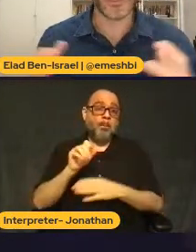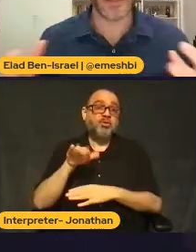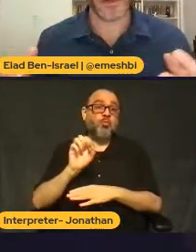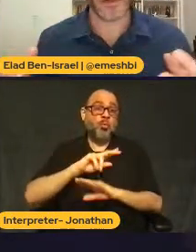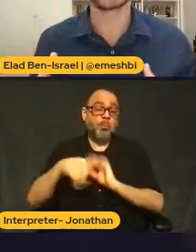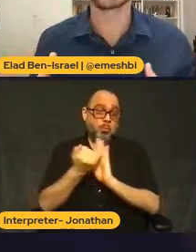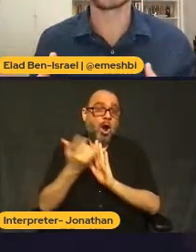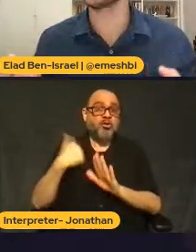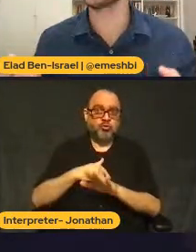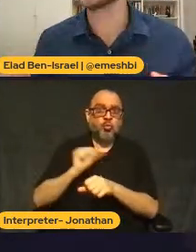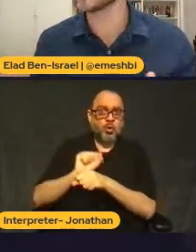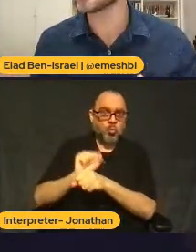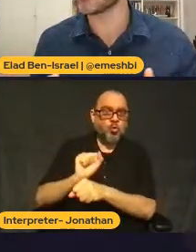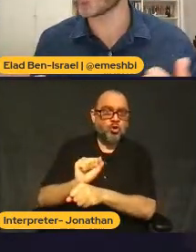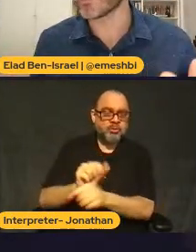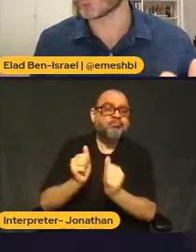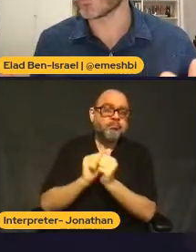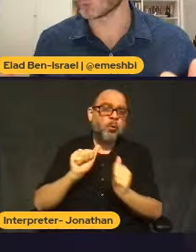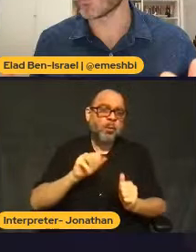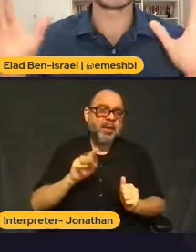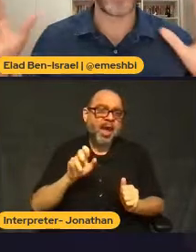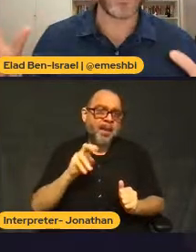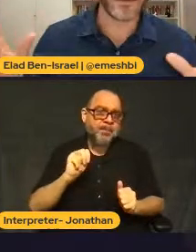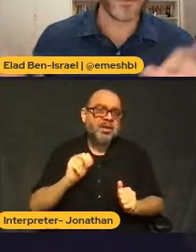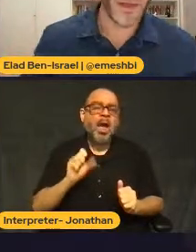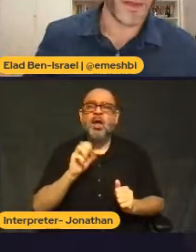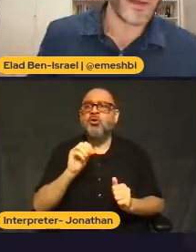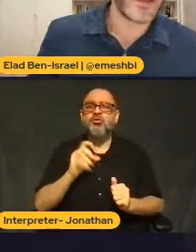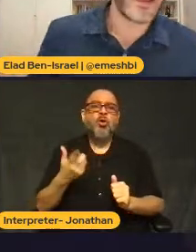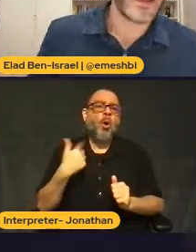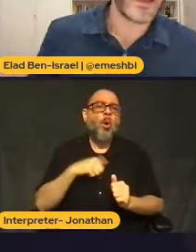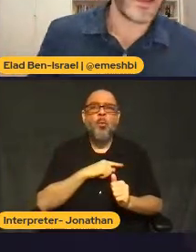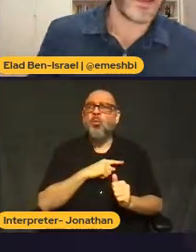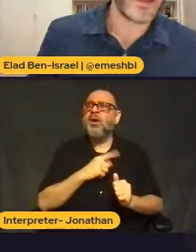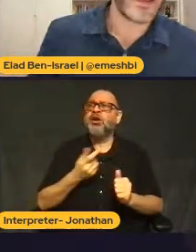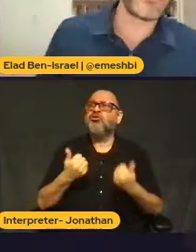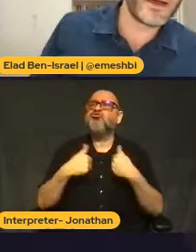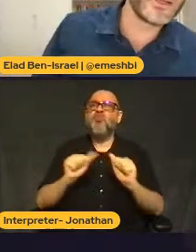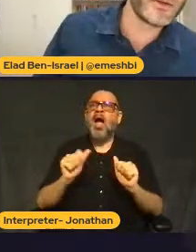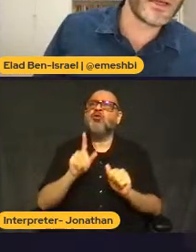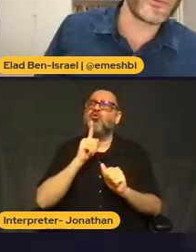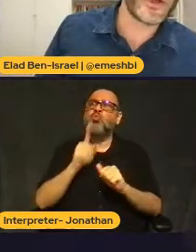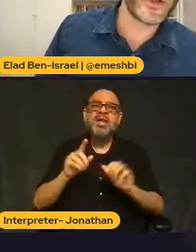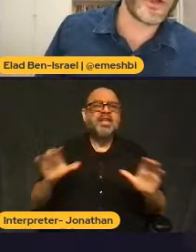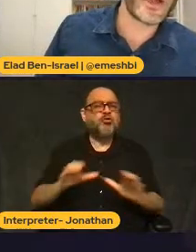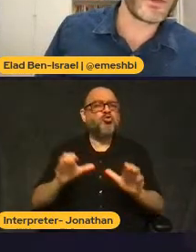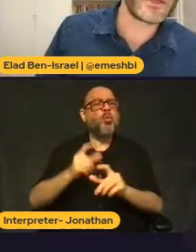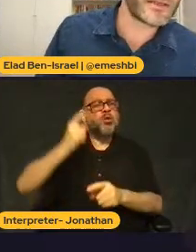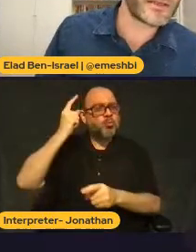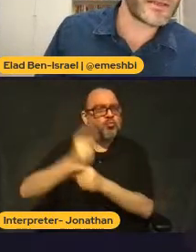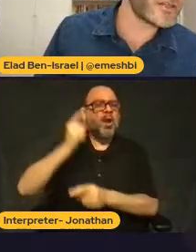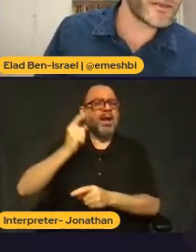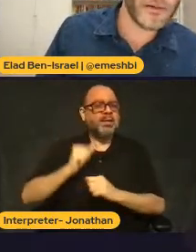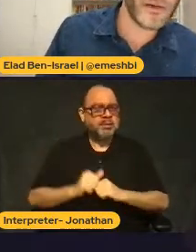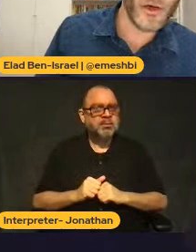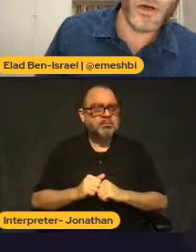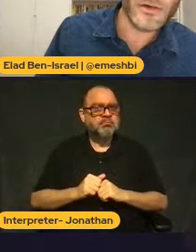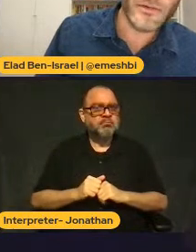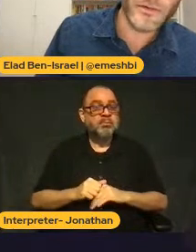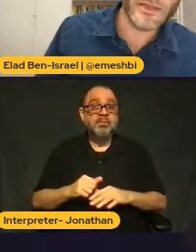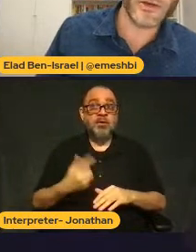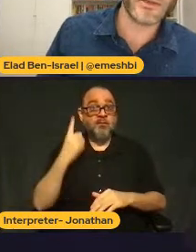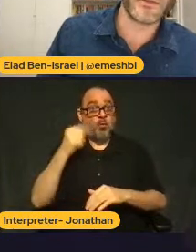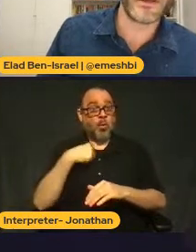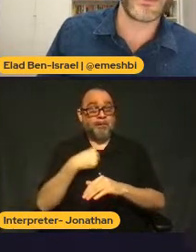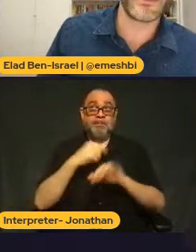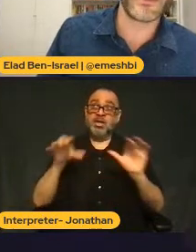trying to like push I wouldn't even say push the boundaries, do it right. And in my mind, doing it right means that it's not